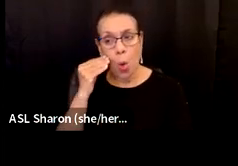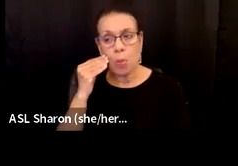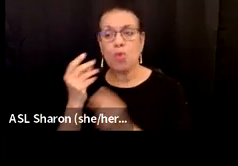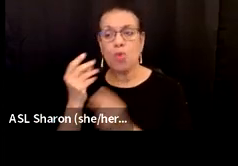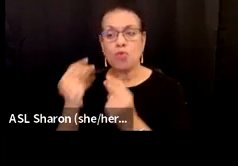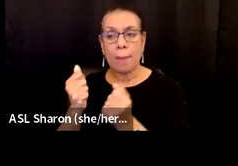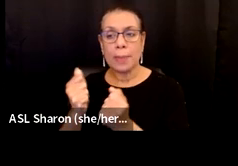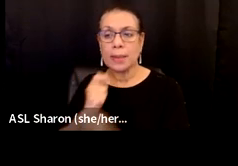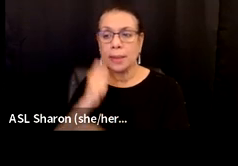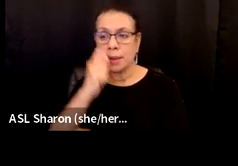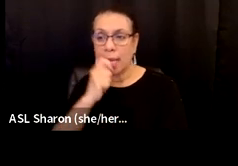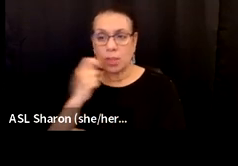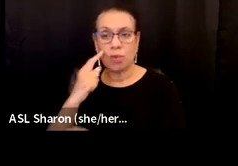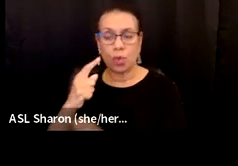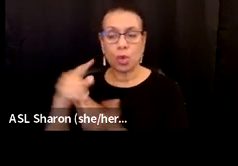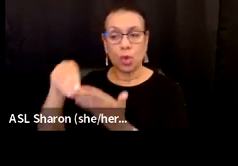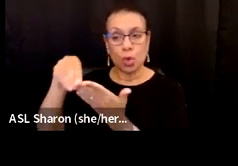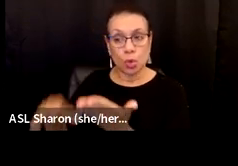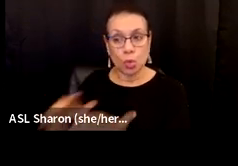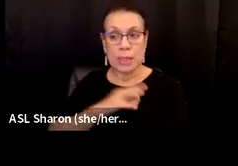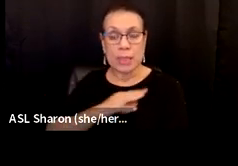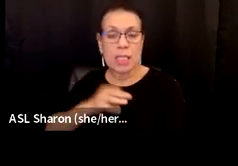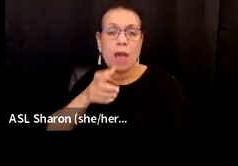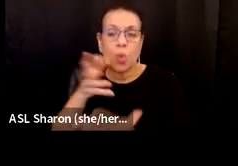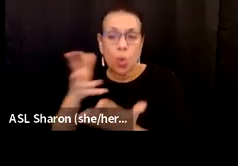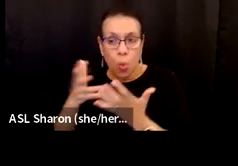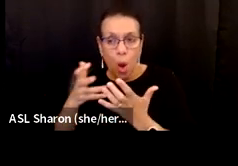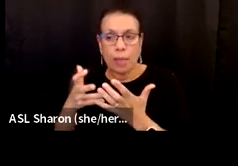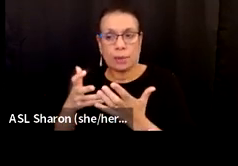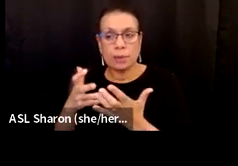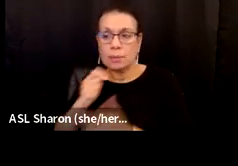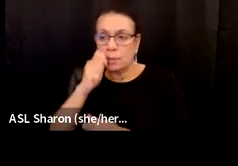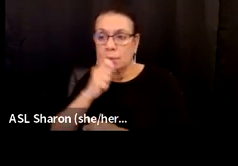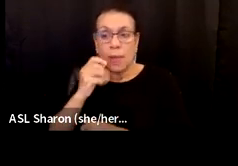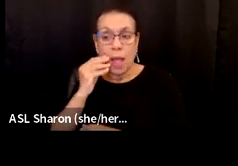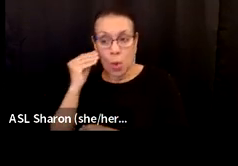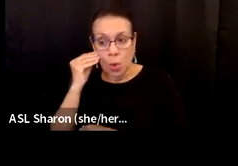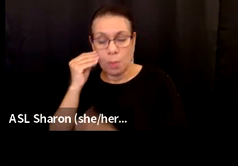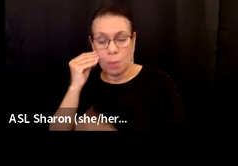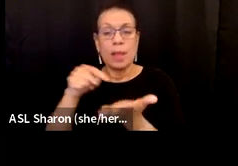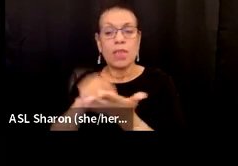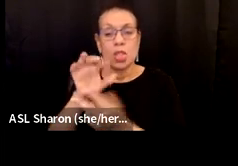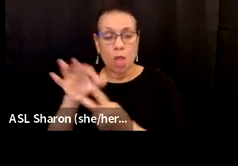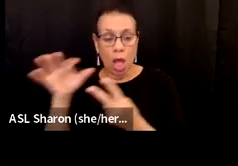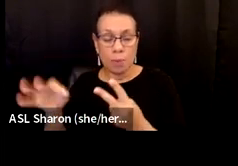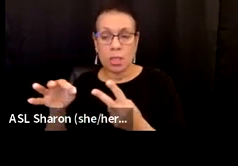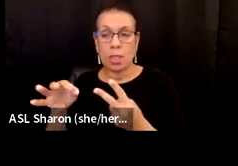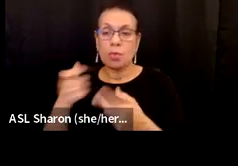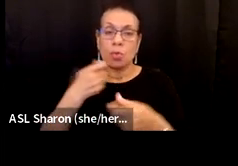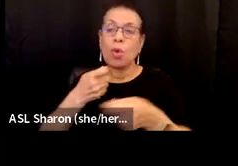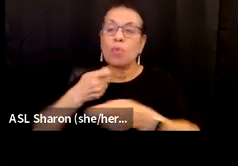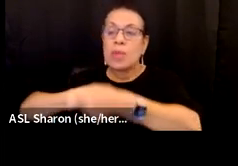to students and staff who would like to receive them this testing option would be in lieu of test and